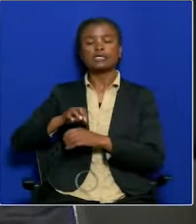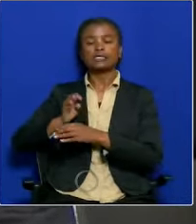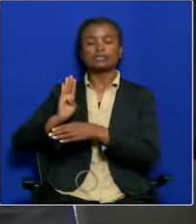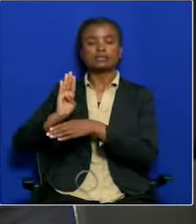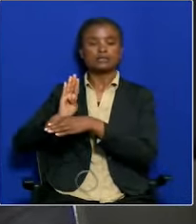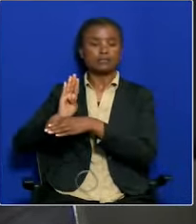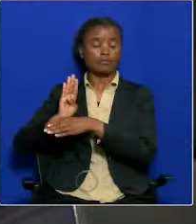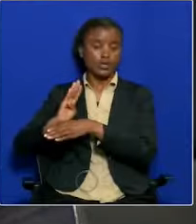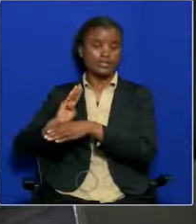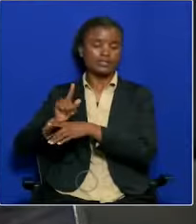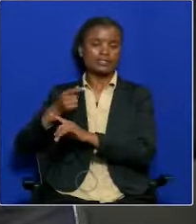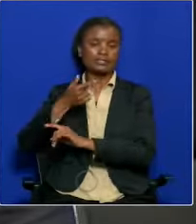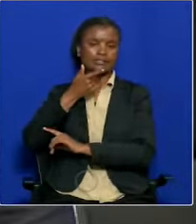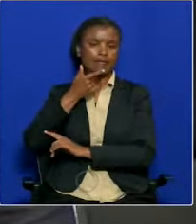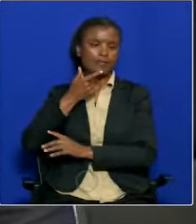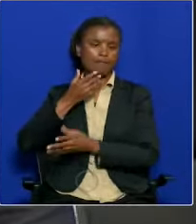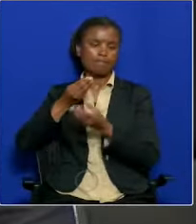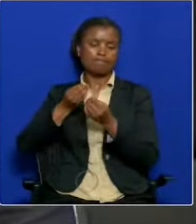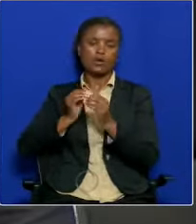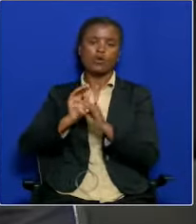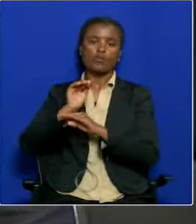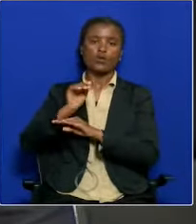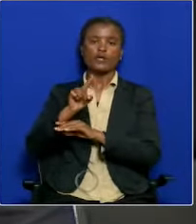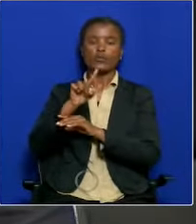So that is what I thought like that time.